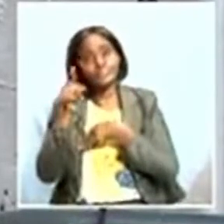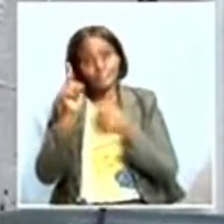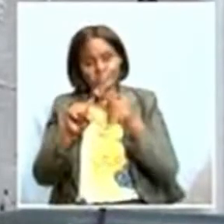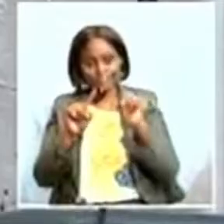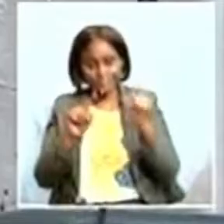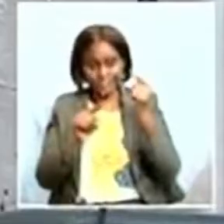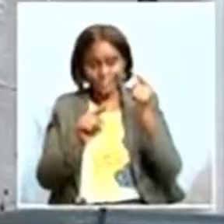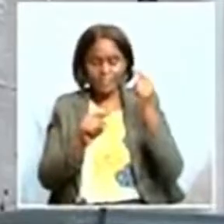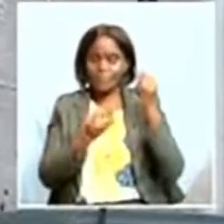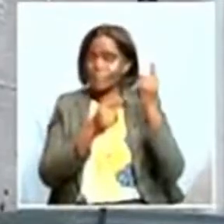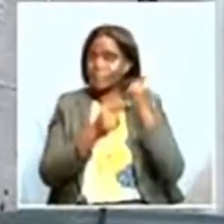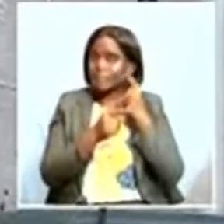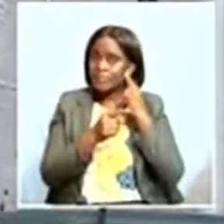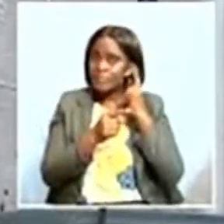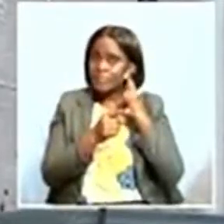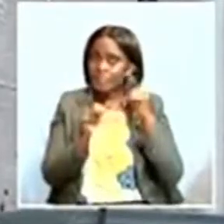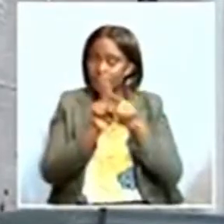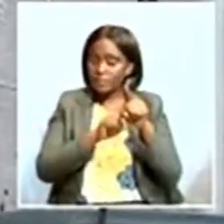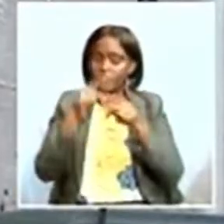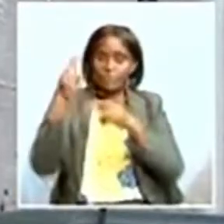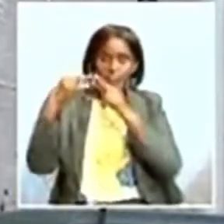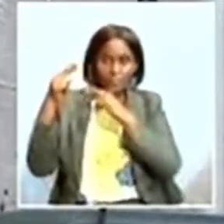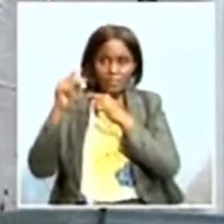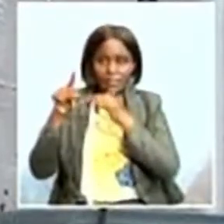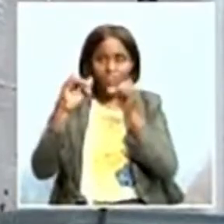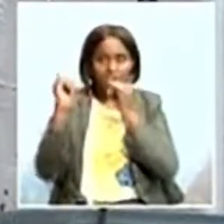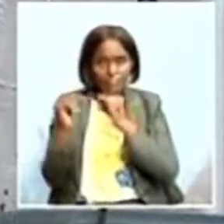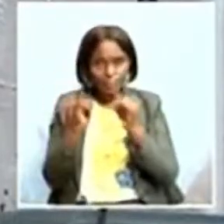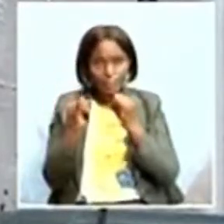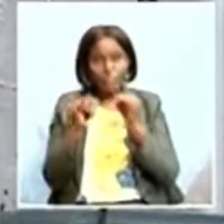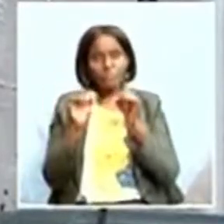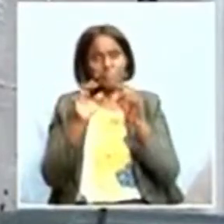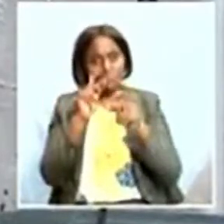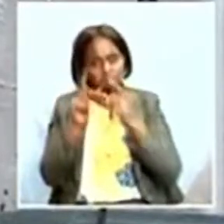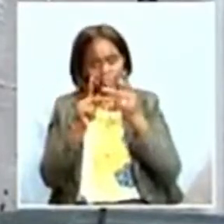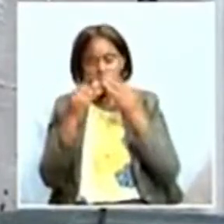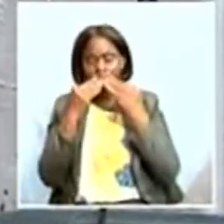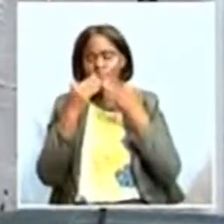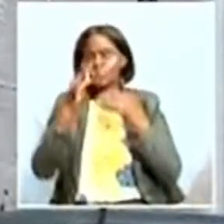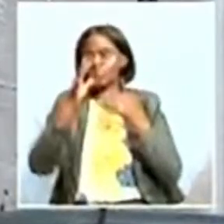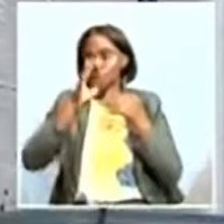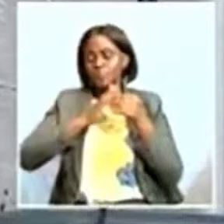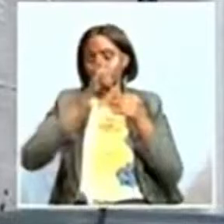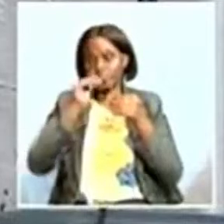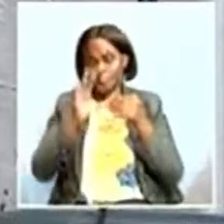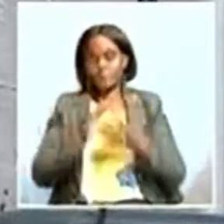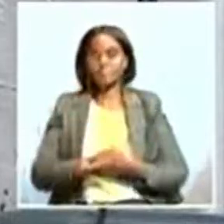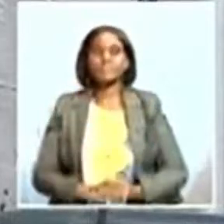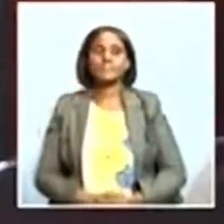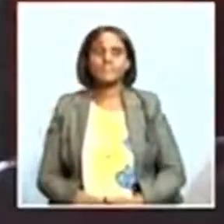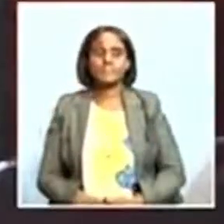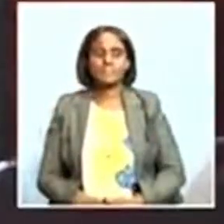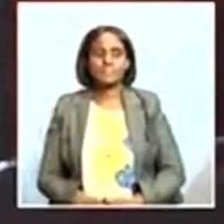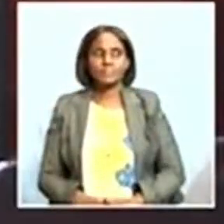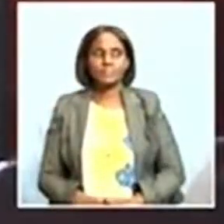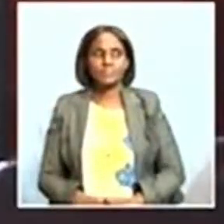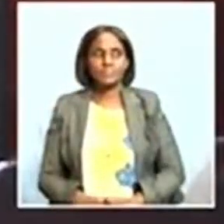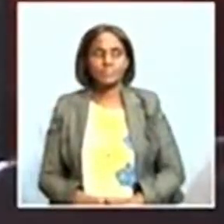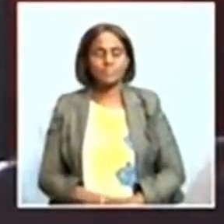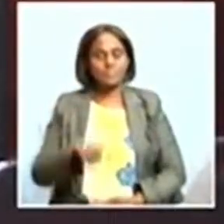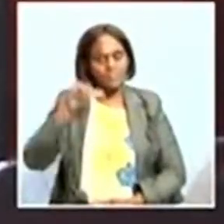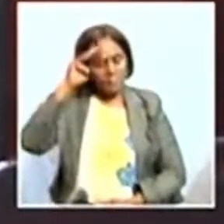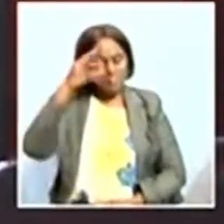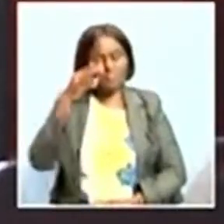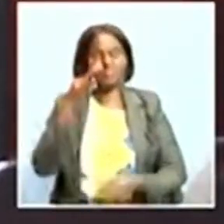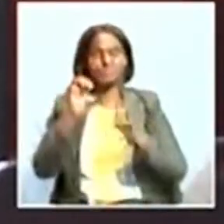first of all get the feedback and review the implementation process? I thank you, Madam Speaker. Thank you, the Honorable Minister